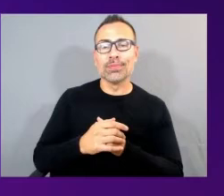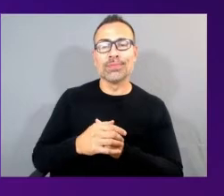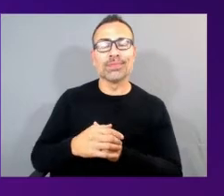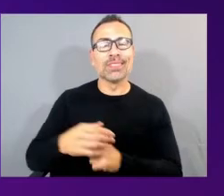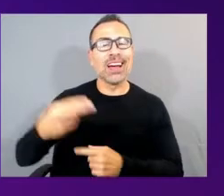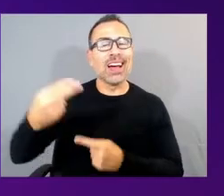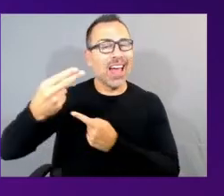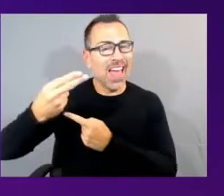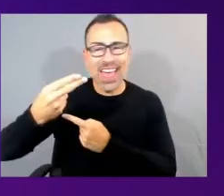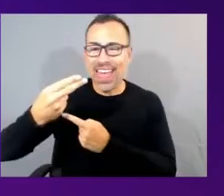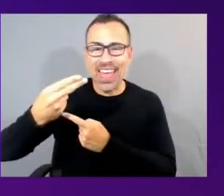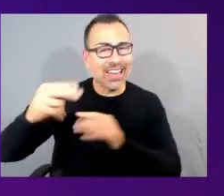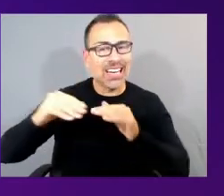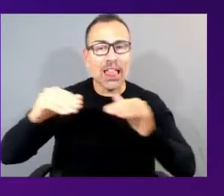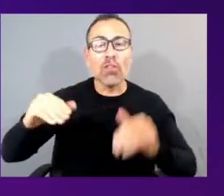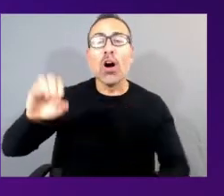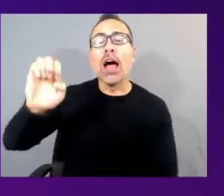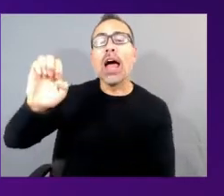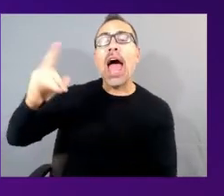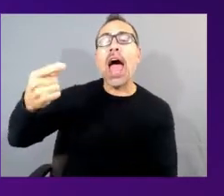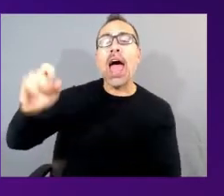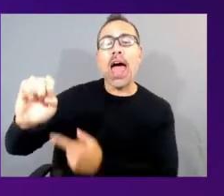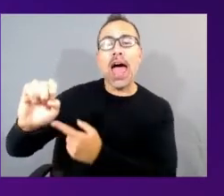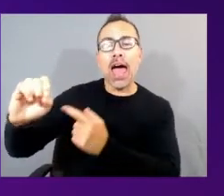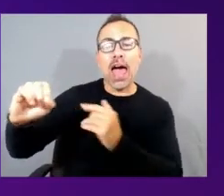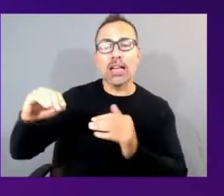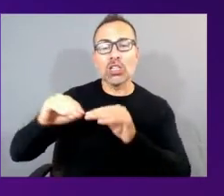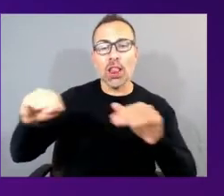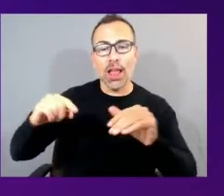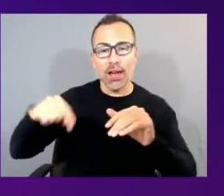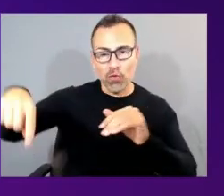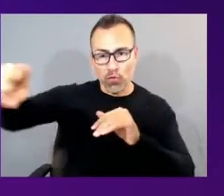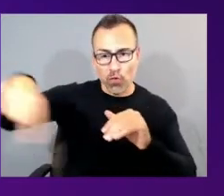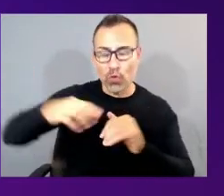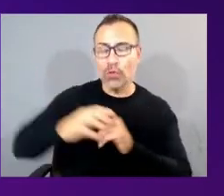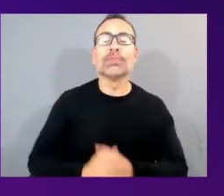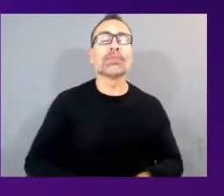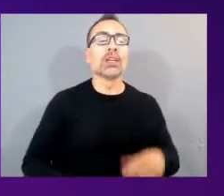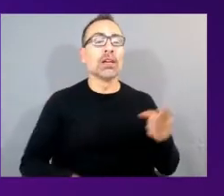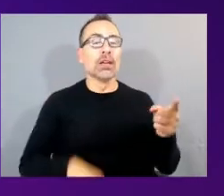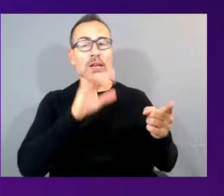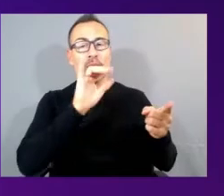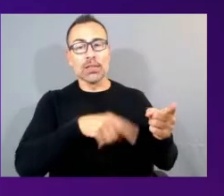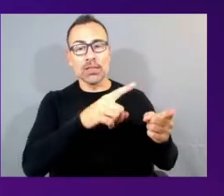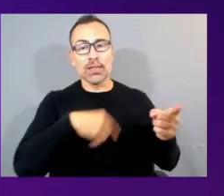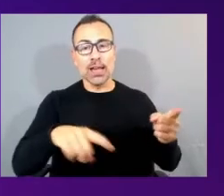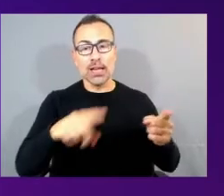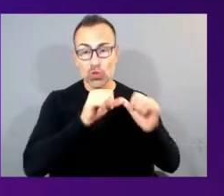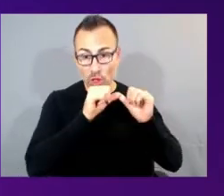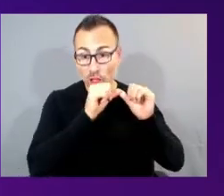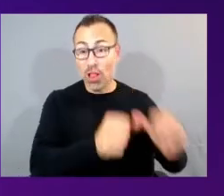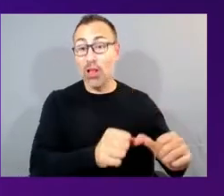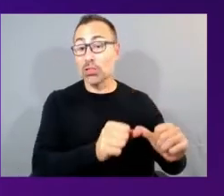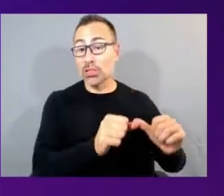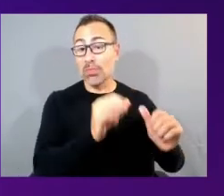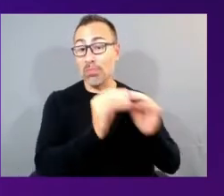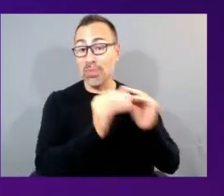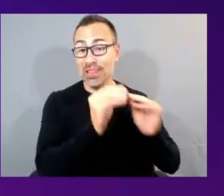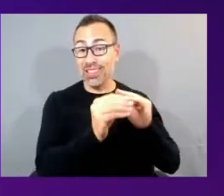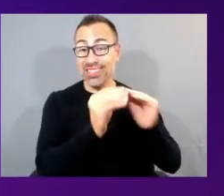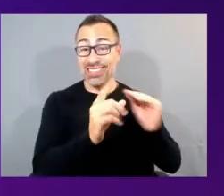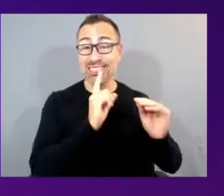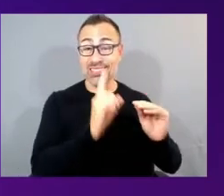product that lasts for years. Yes, long-term maintenance is definitely a big That's issue. Right. Yeah. So I